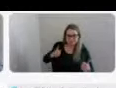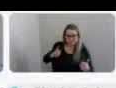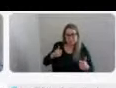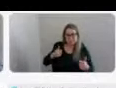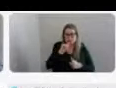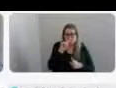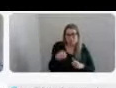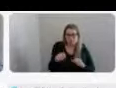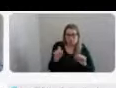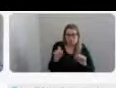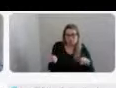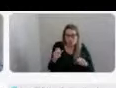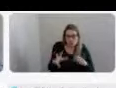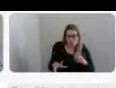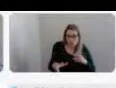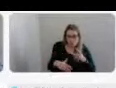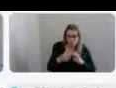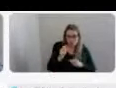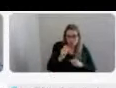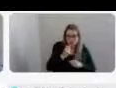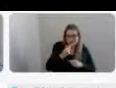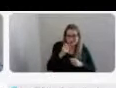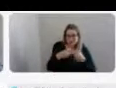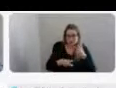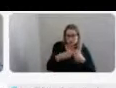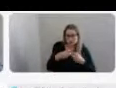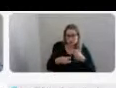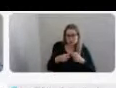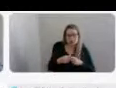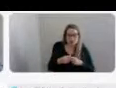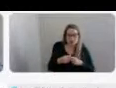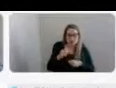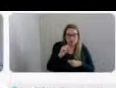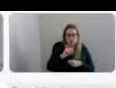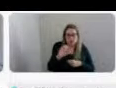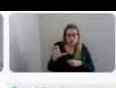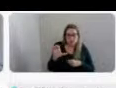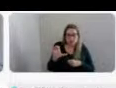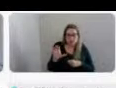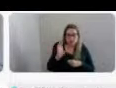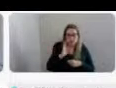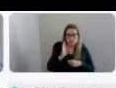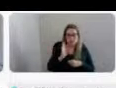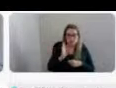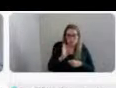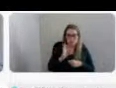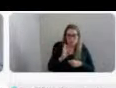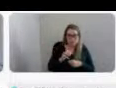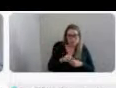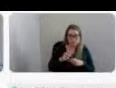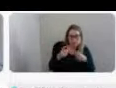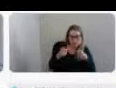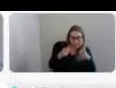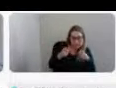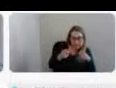most serious problem i have with this proposal the city that said its crews will be subject to mob rule by the city of tucson